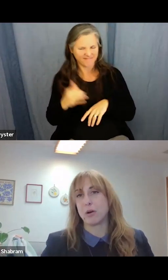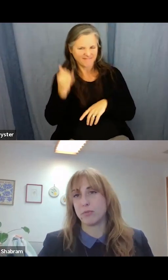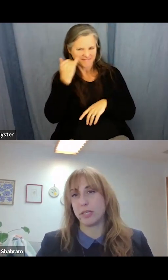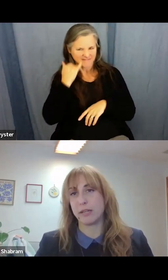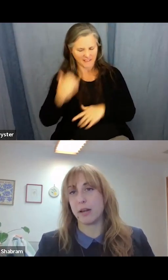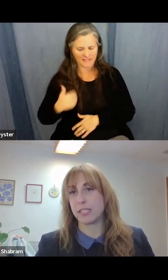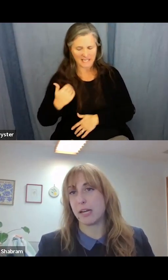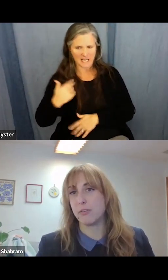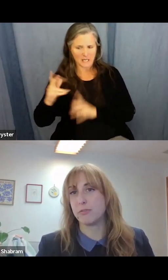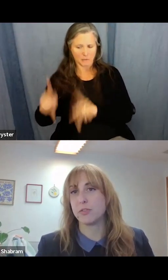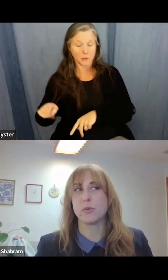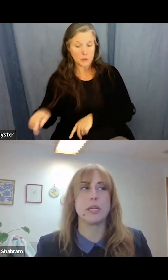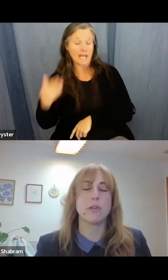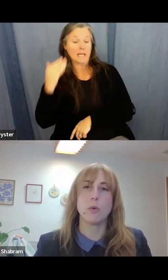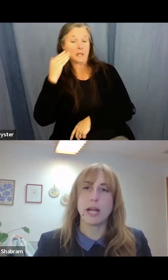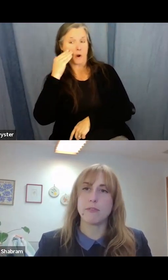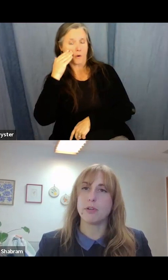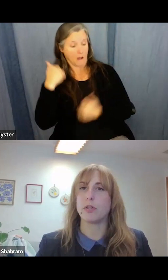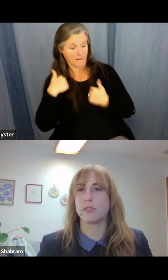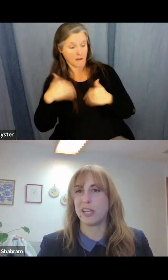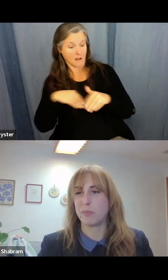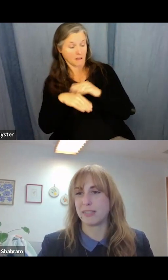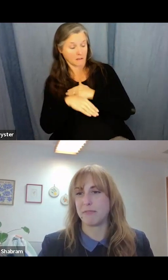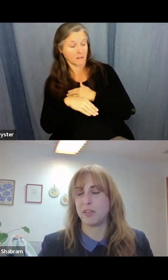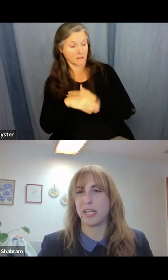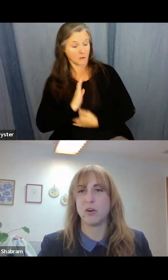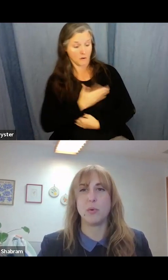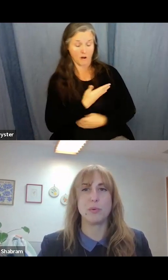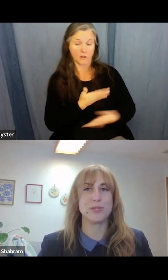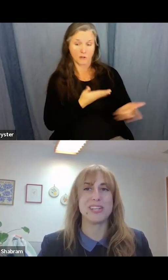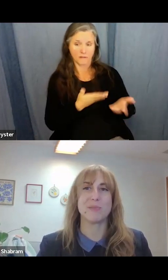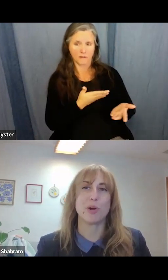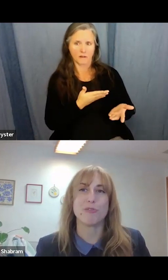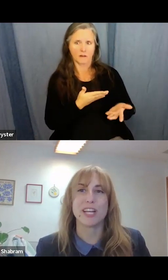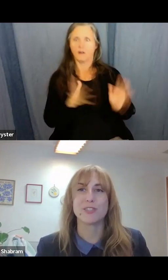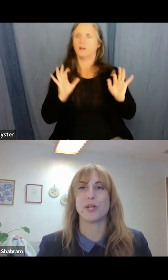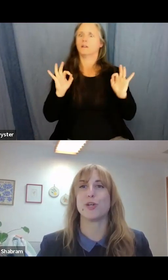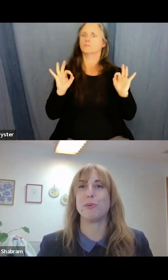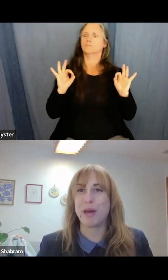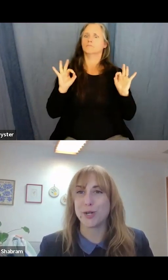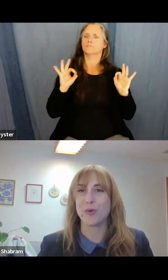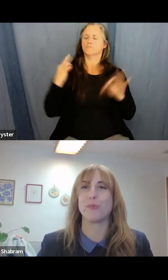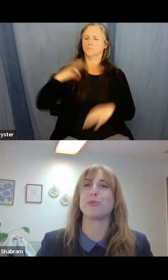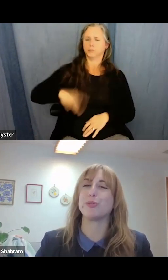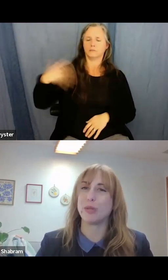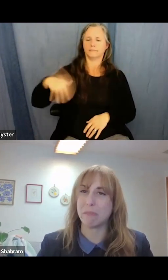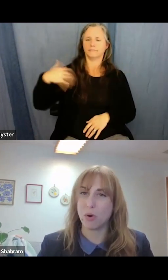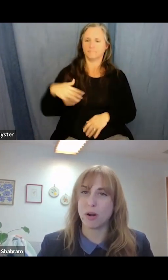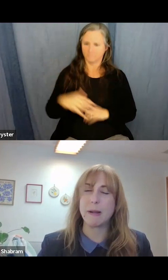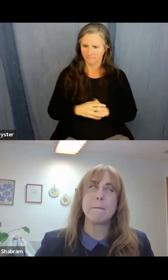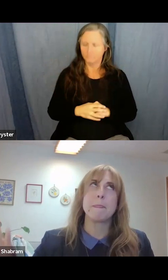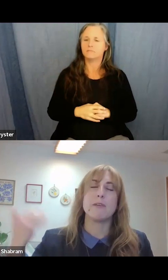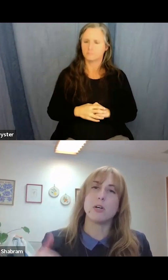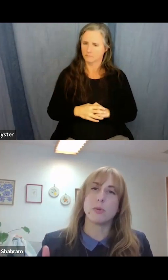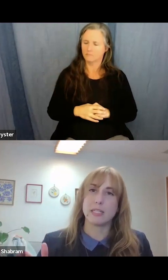that's powerful in and of itself. So even when I have felt frustrated because I felt like, oh, what we're doing isn't perfect, or it could be better, or I wish we were doing